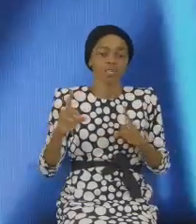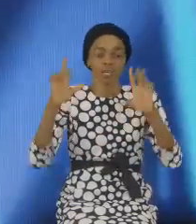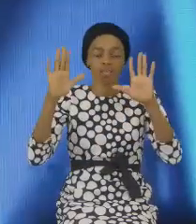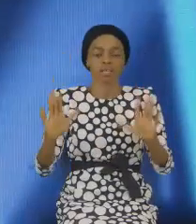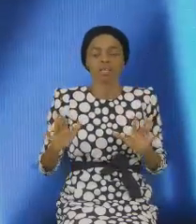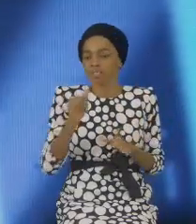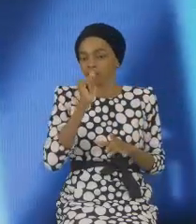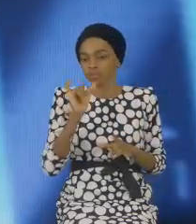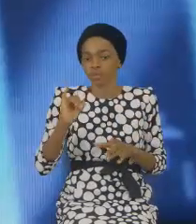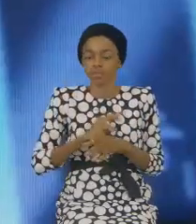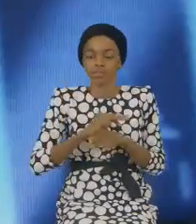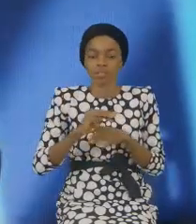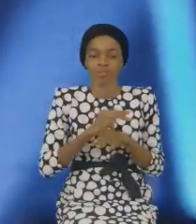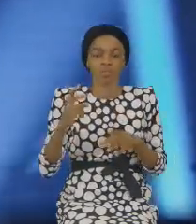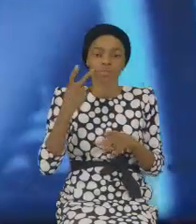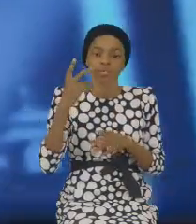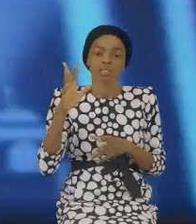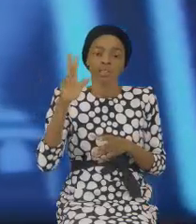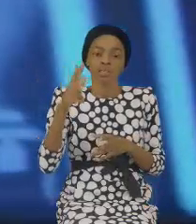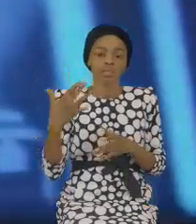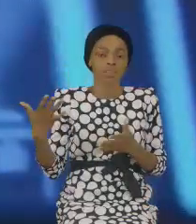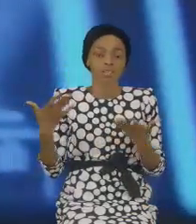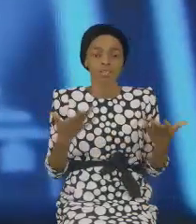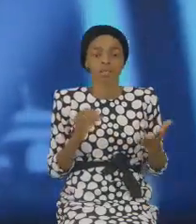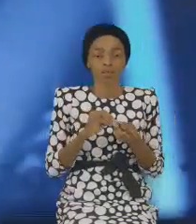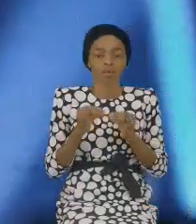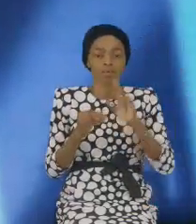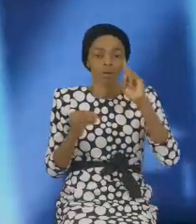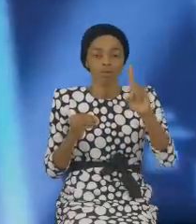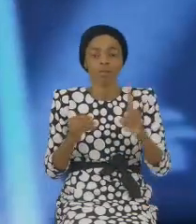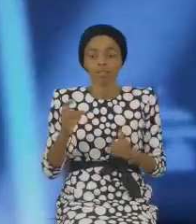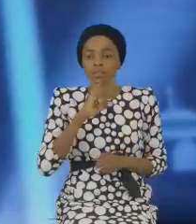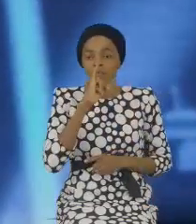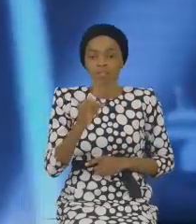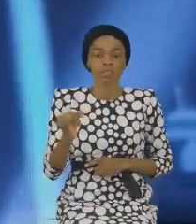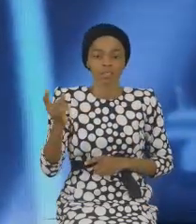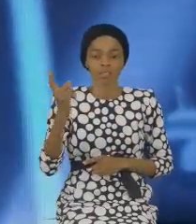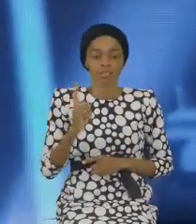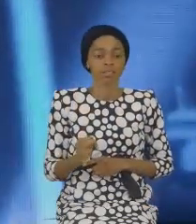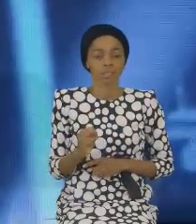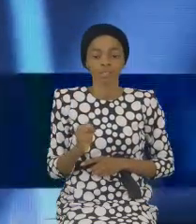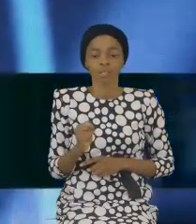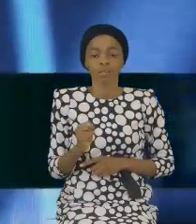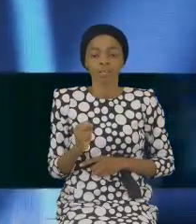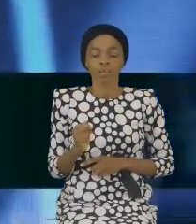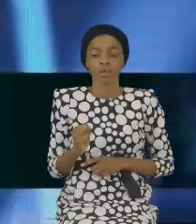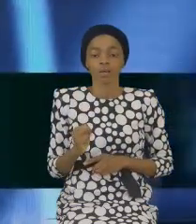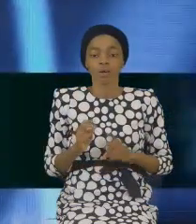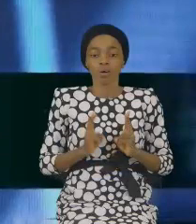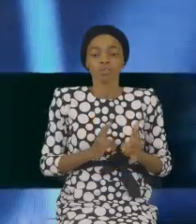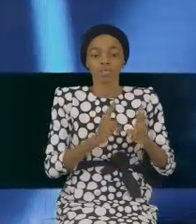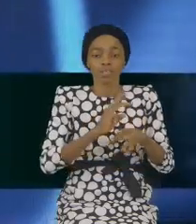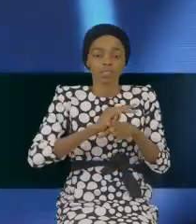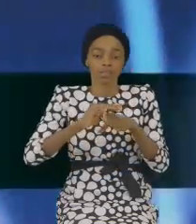things here. Number one, the urgent ministry. Bring people out